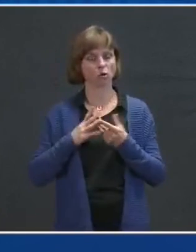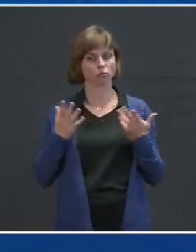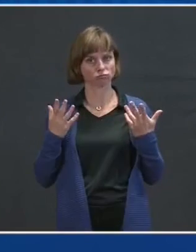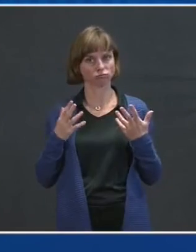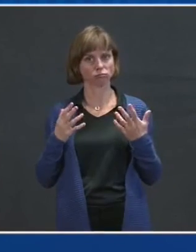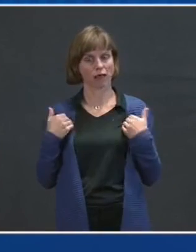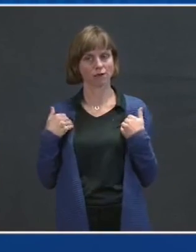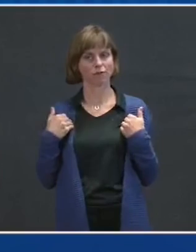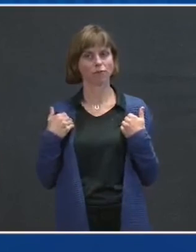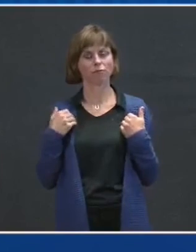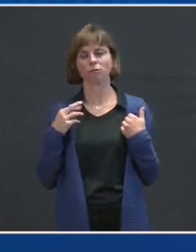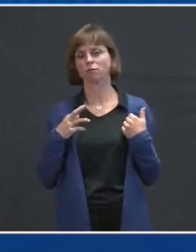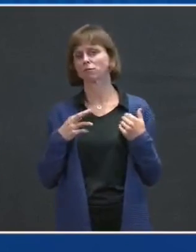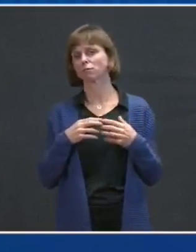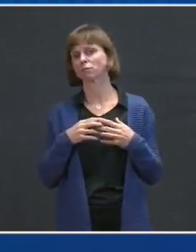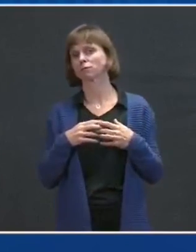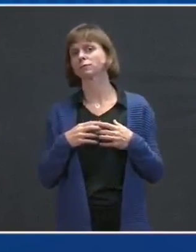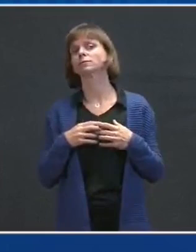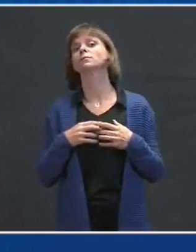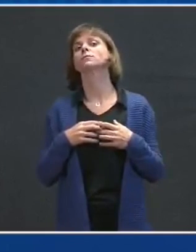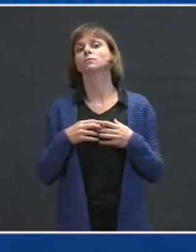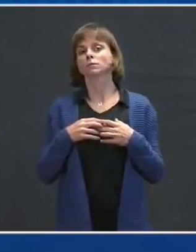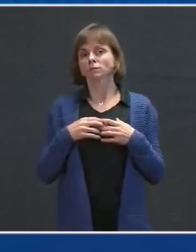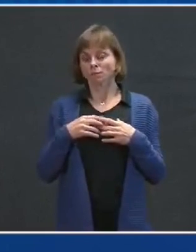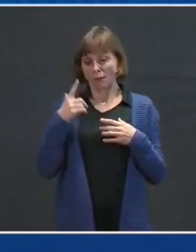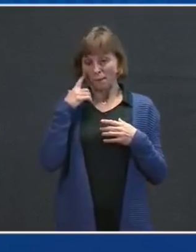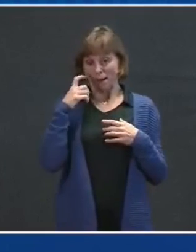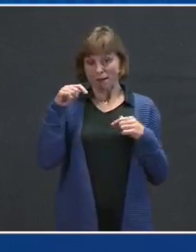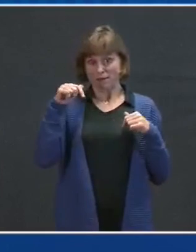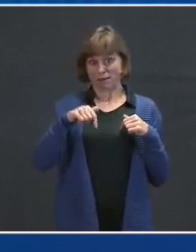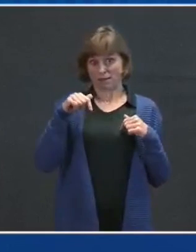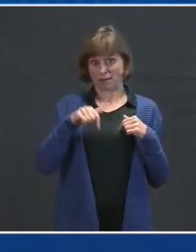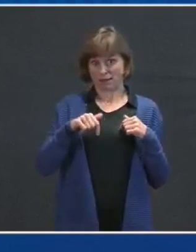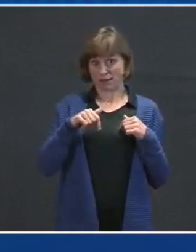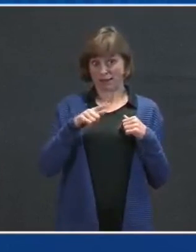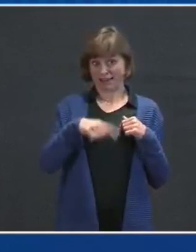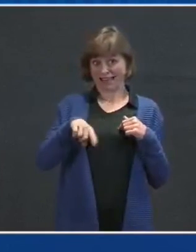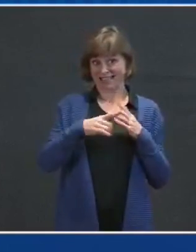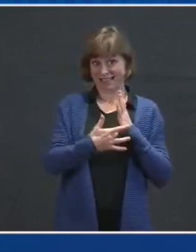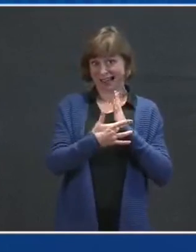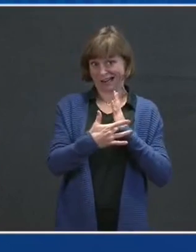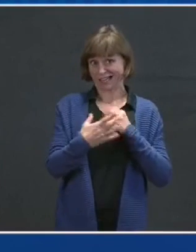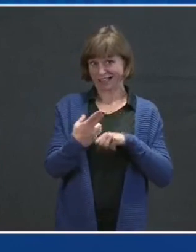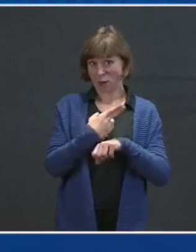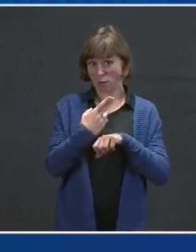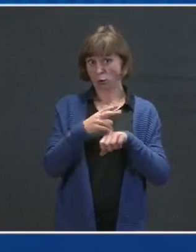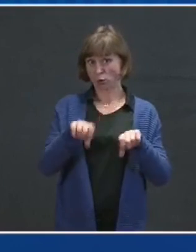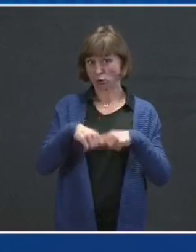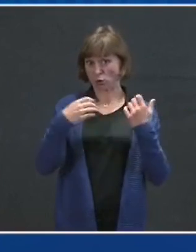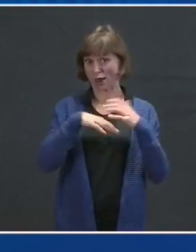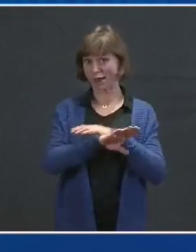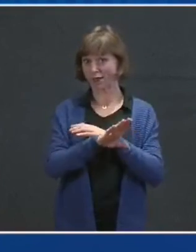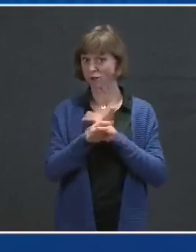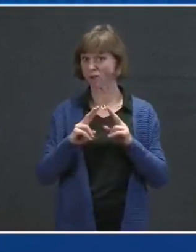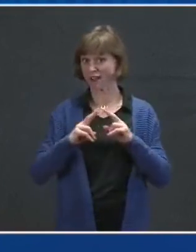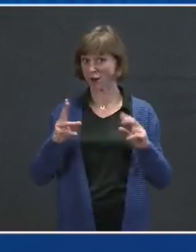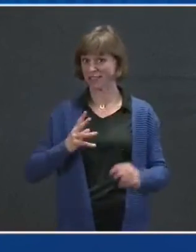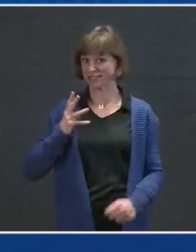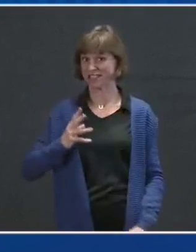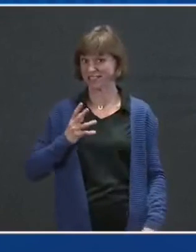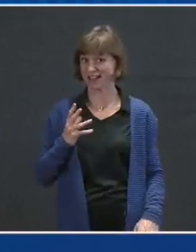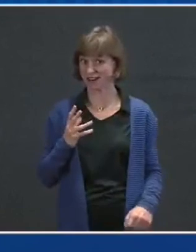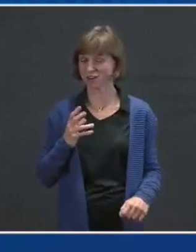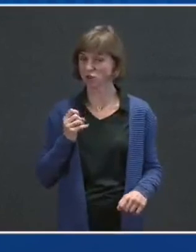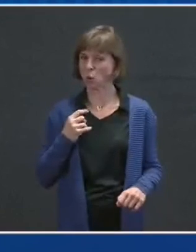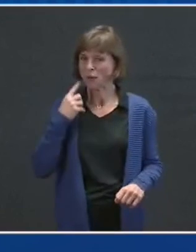manipulation? So due to the sophistication of the techniques that were used, we believe we're in the beginning stages of